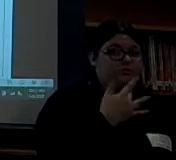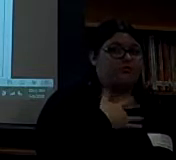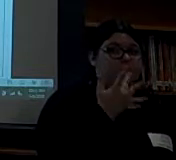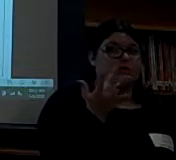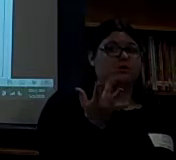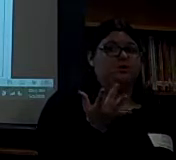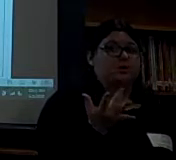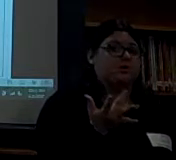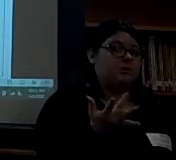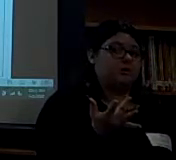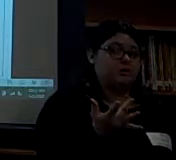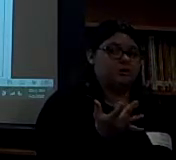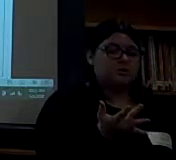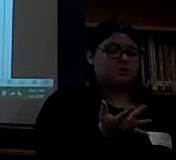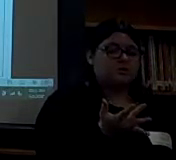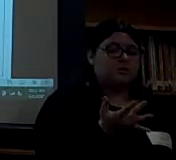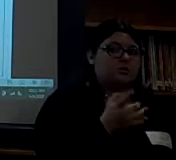feel